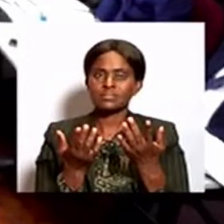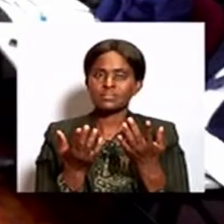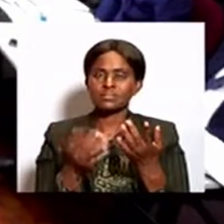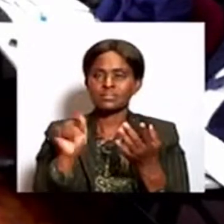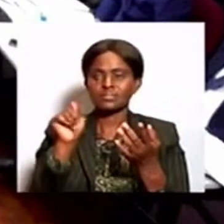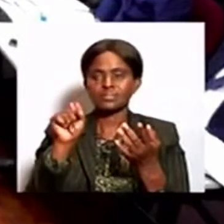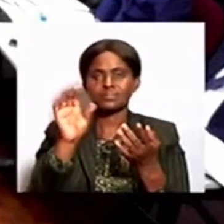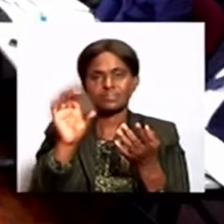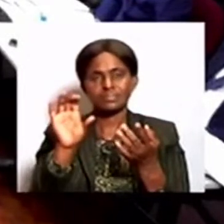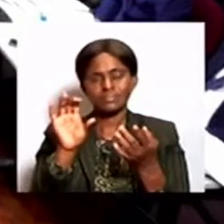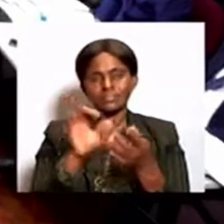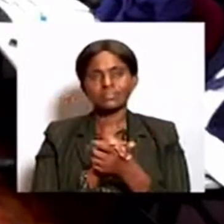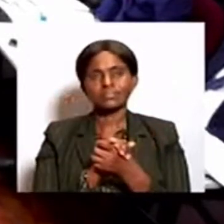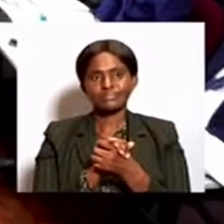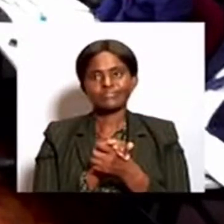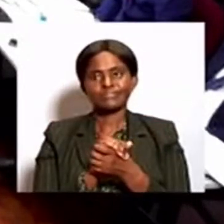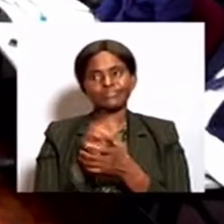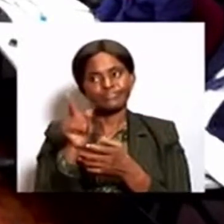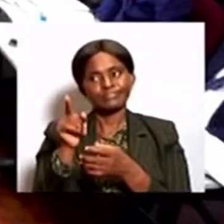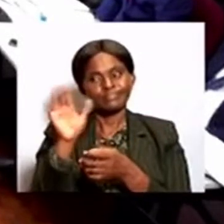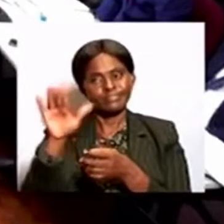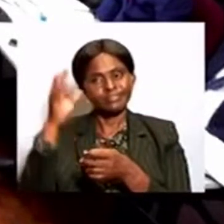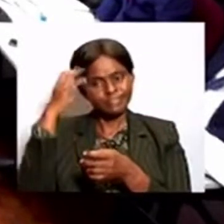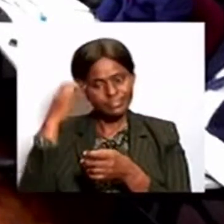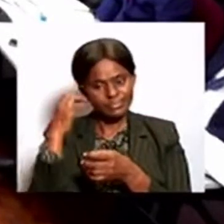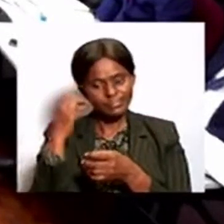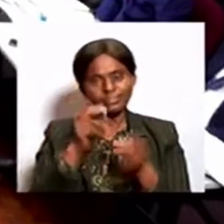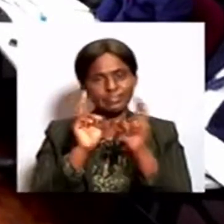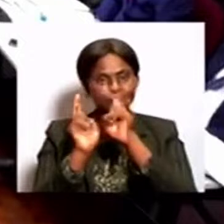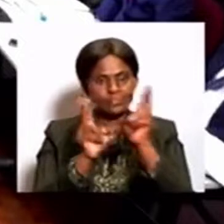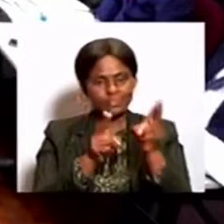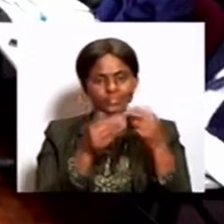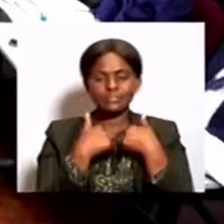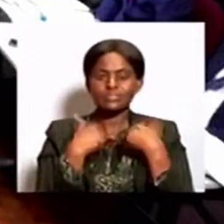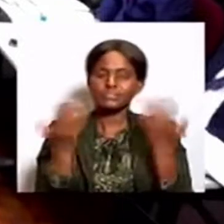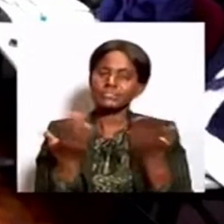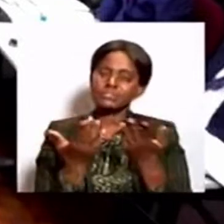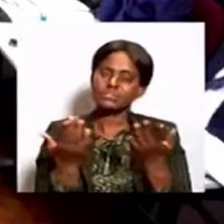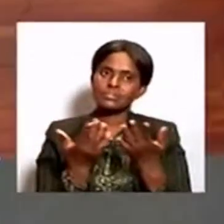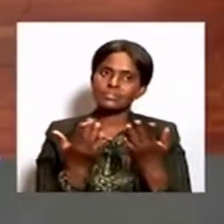TC, your officers have no answers.